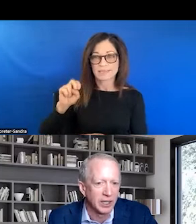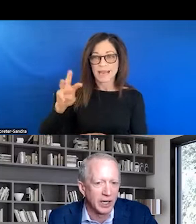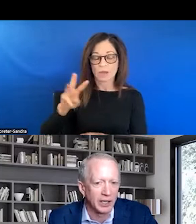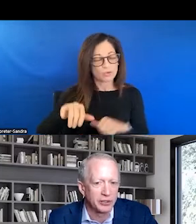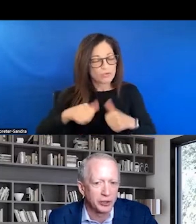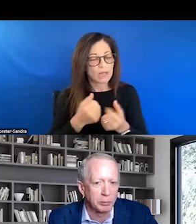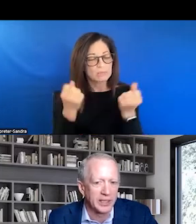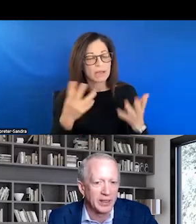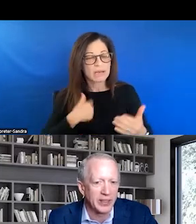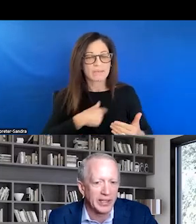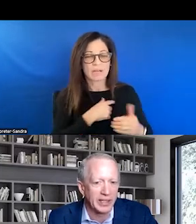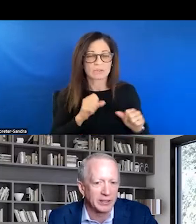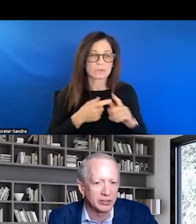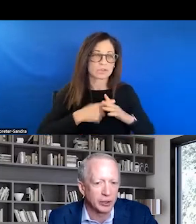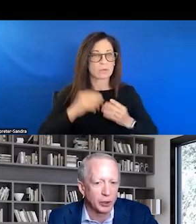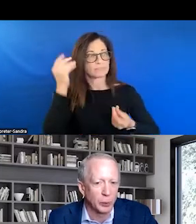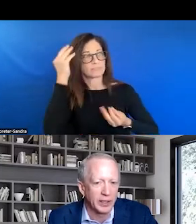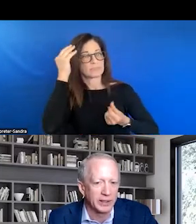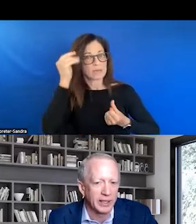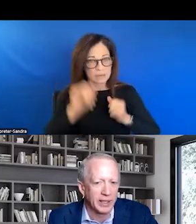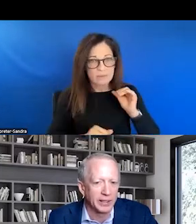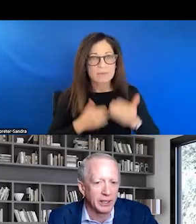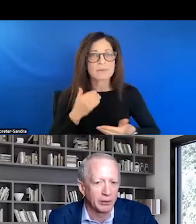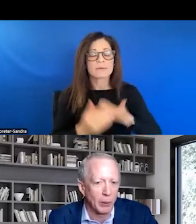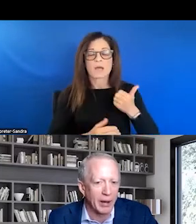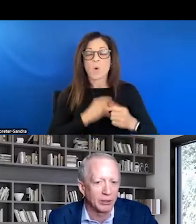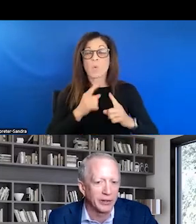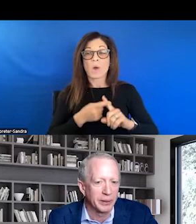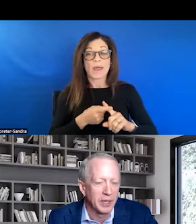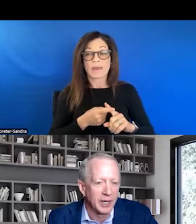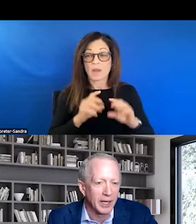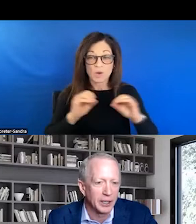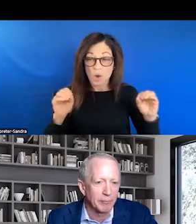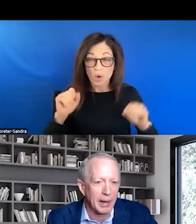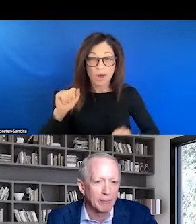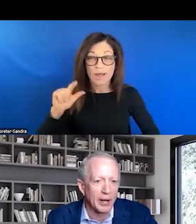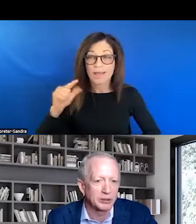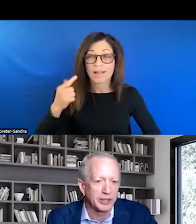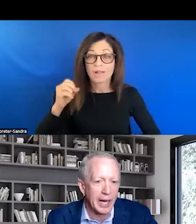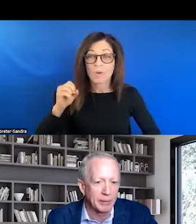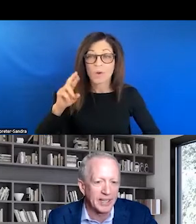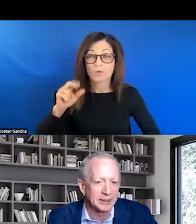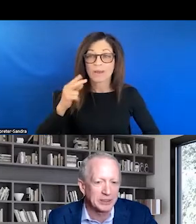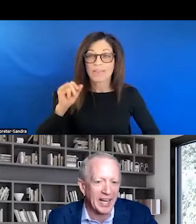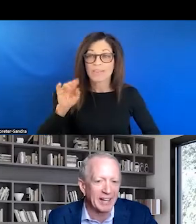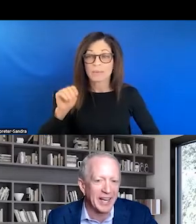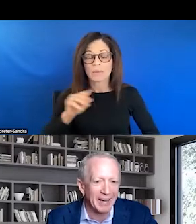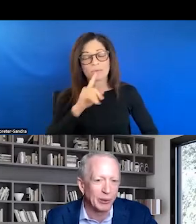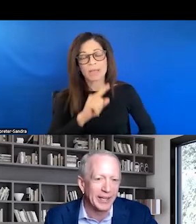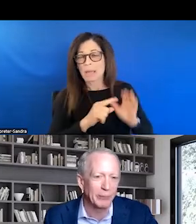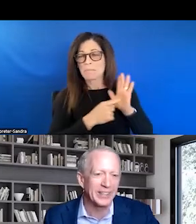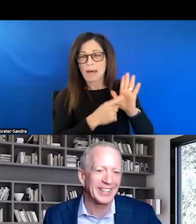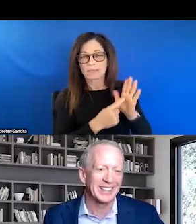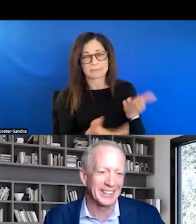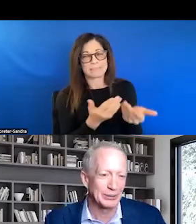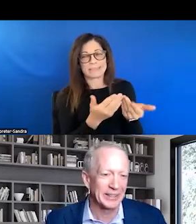to begin thinking this through when no algorithm Models are a dime a dozen, but you have to have one.